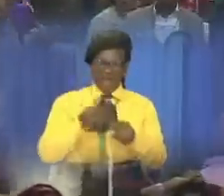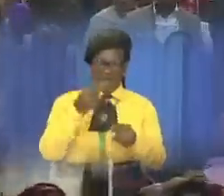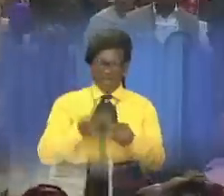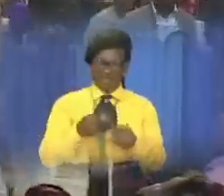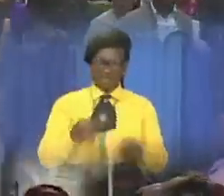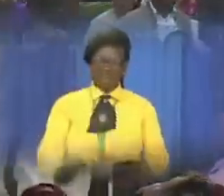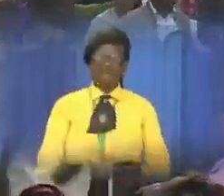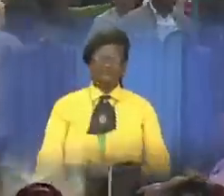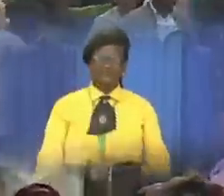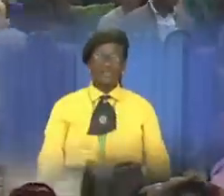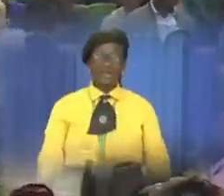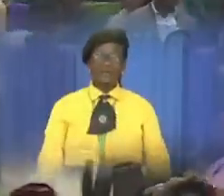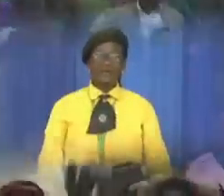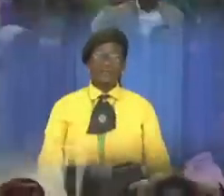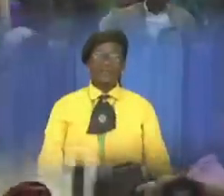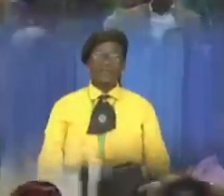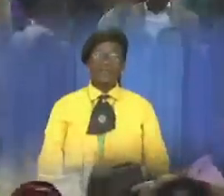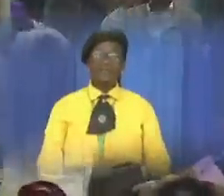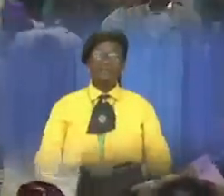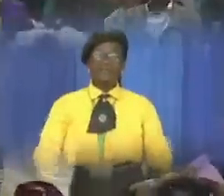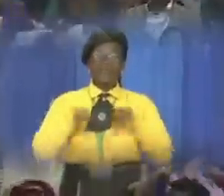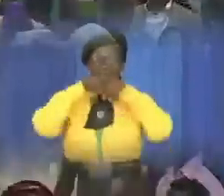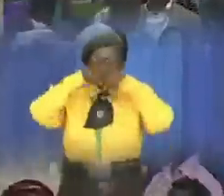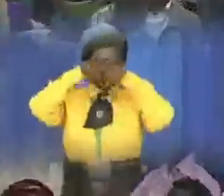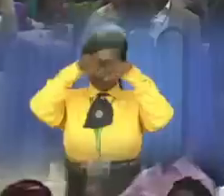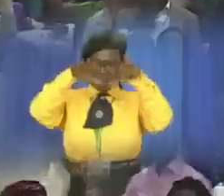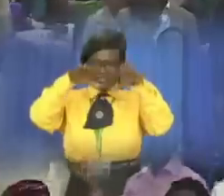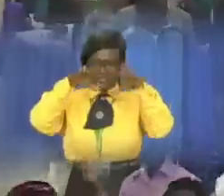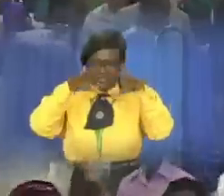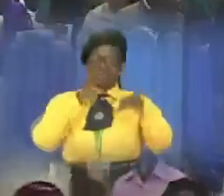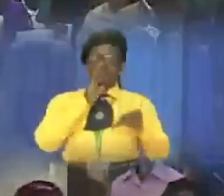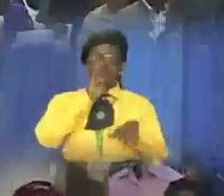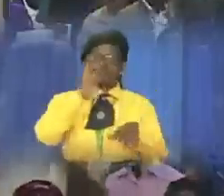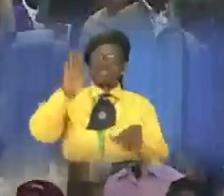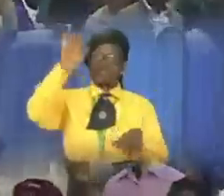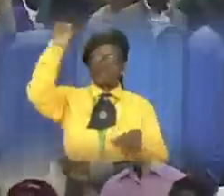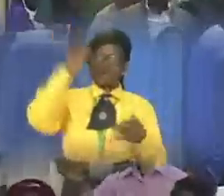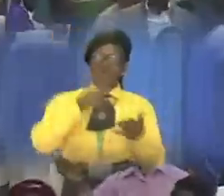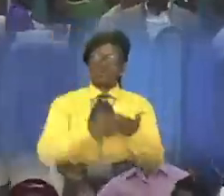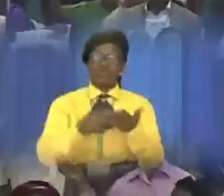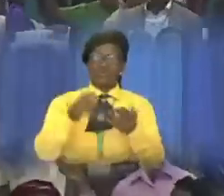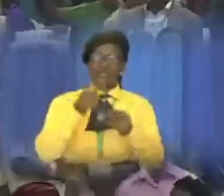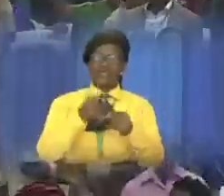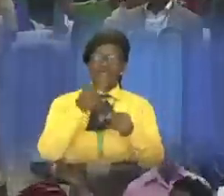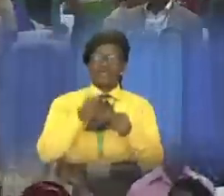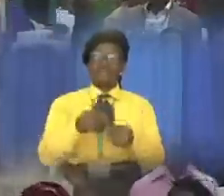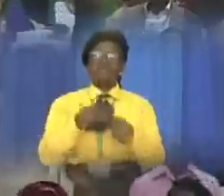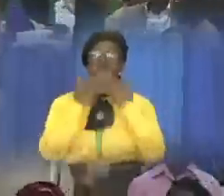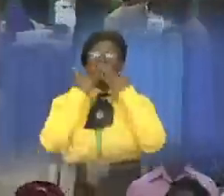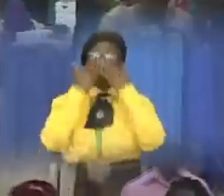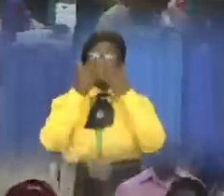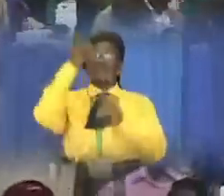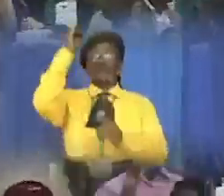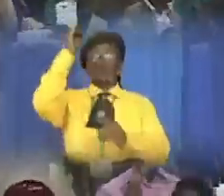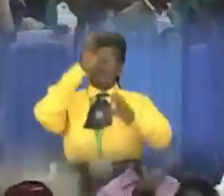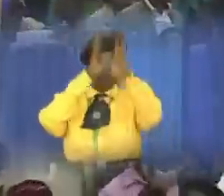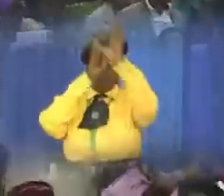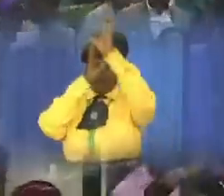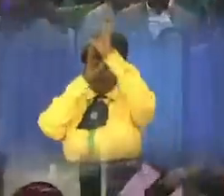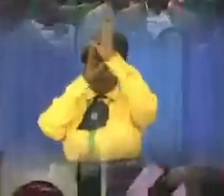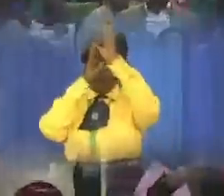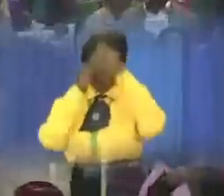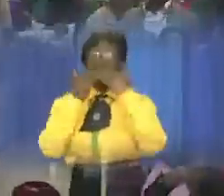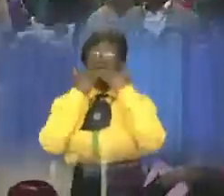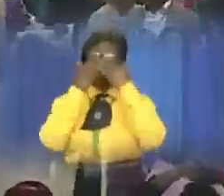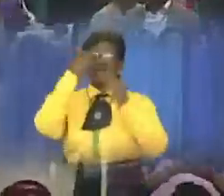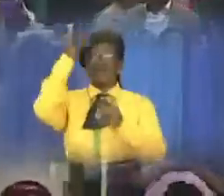Lord. Blessed be your holy name, Lord. Thank you, Daddy. Thank you, Ancient of